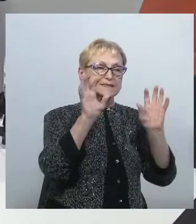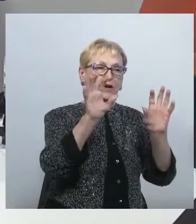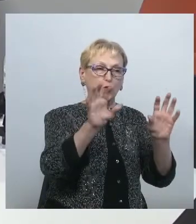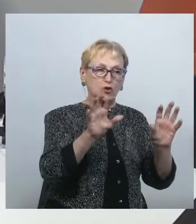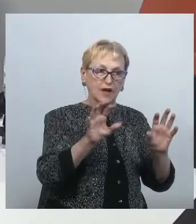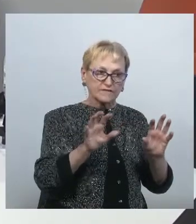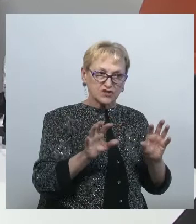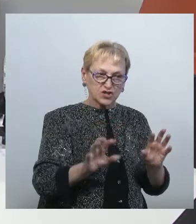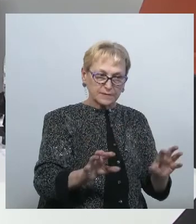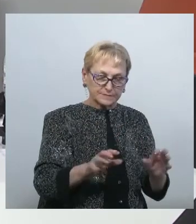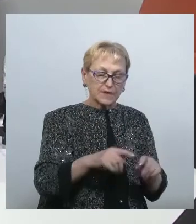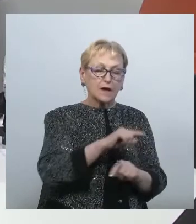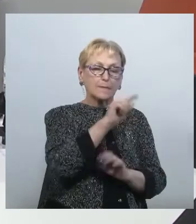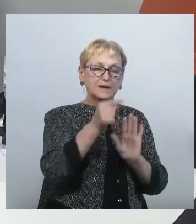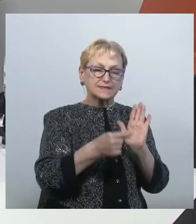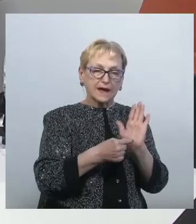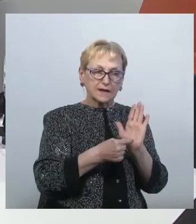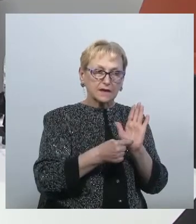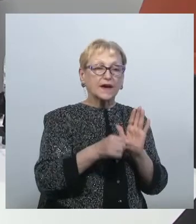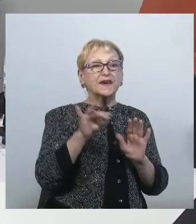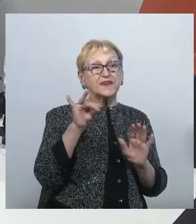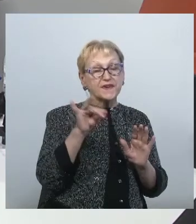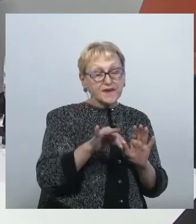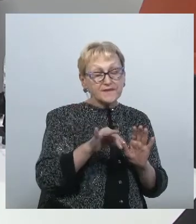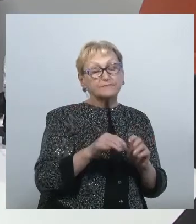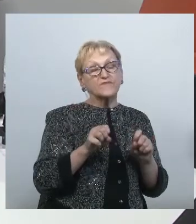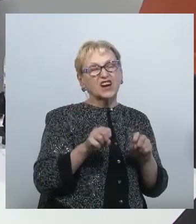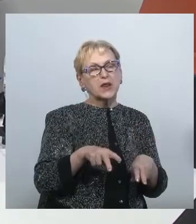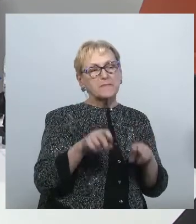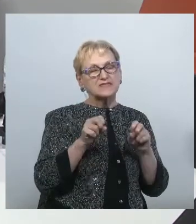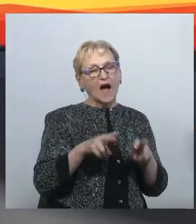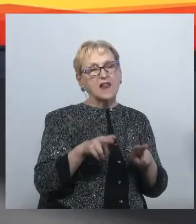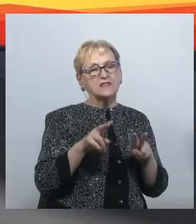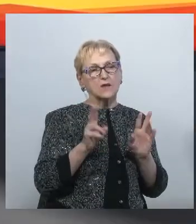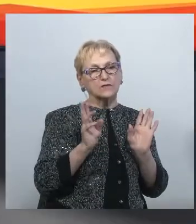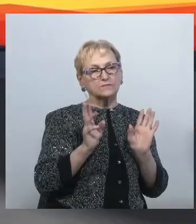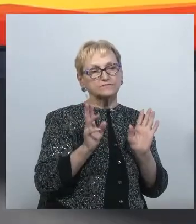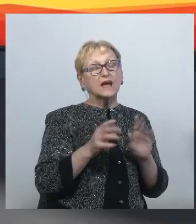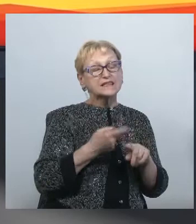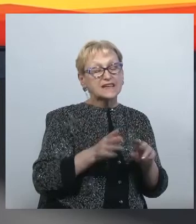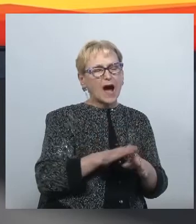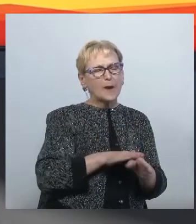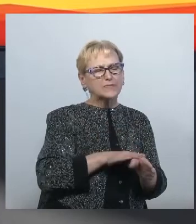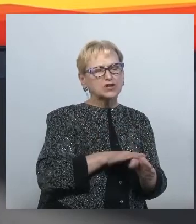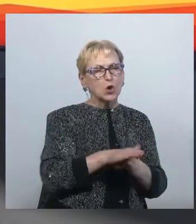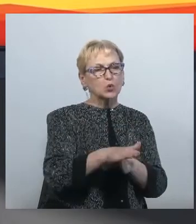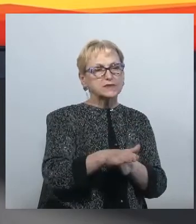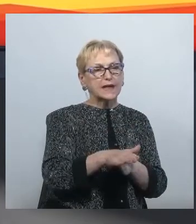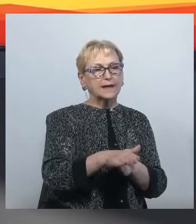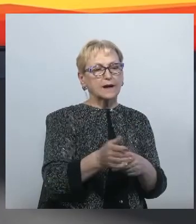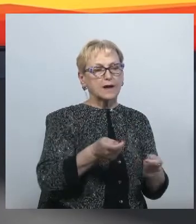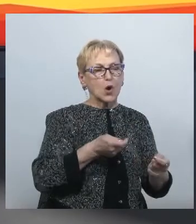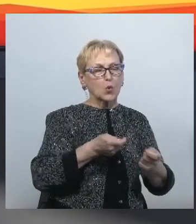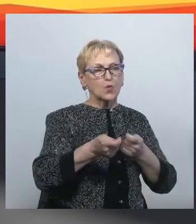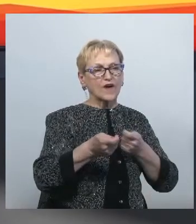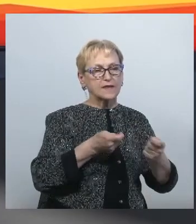this is the question to the legislators, including it must include criminal